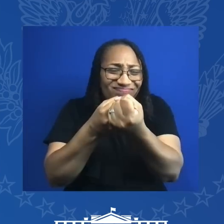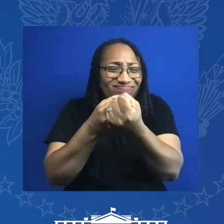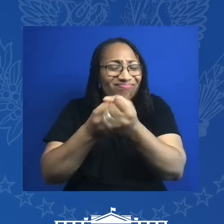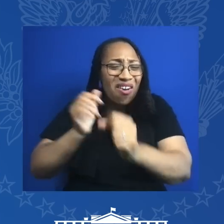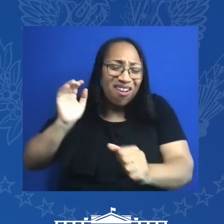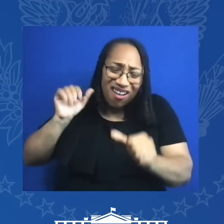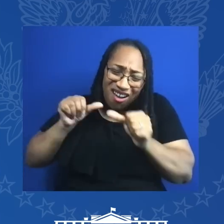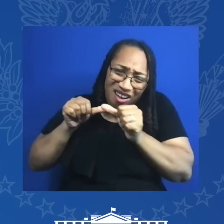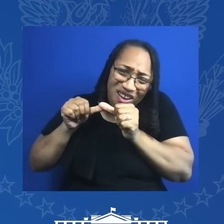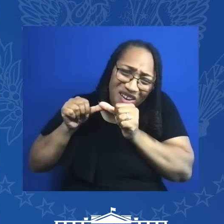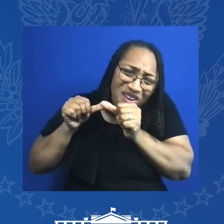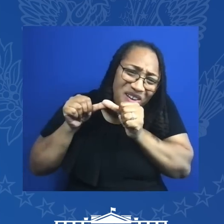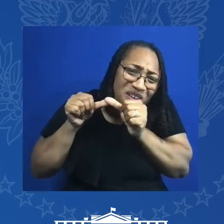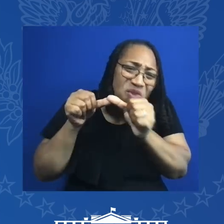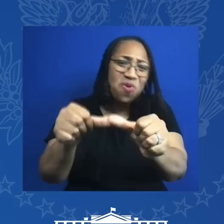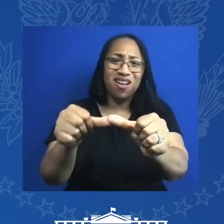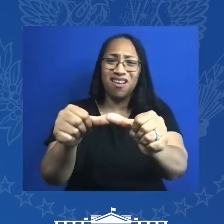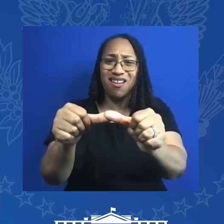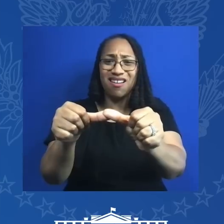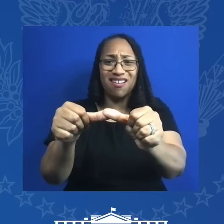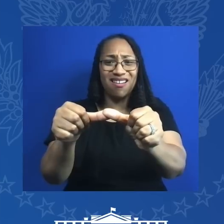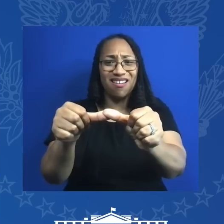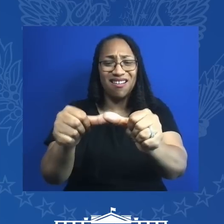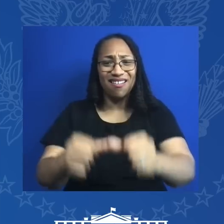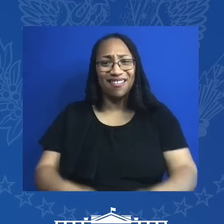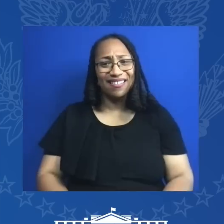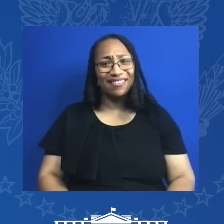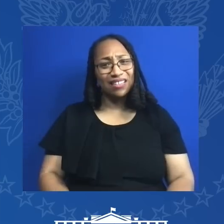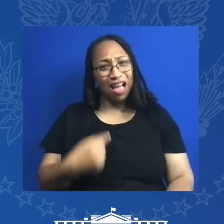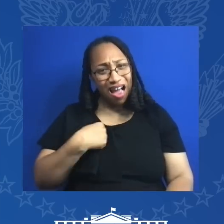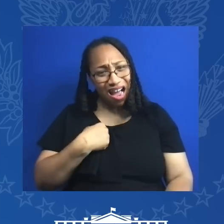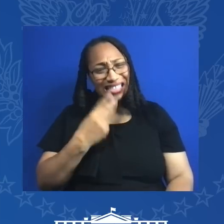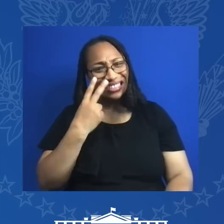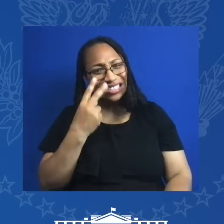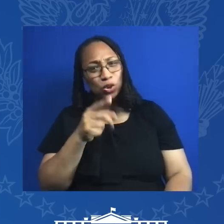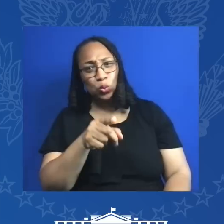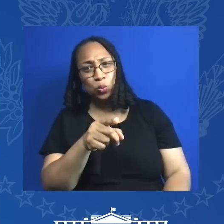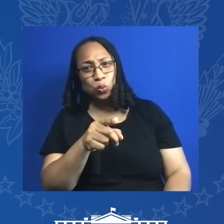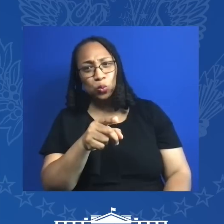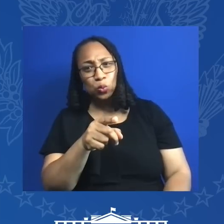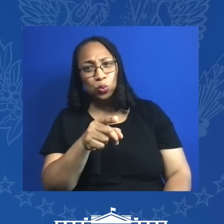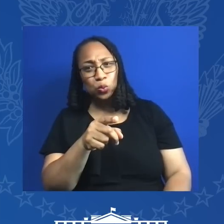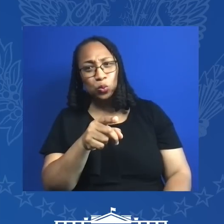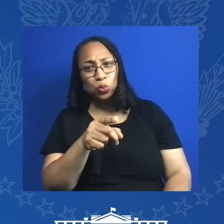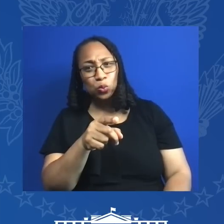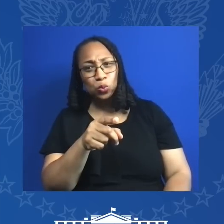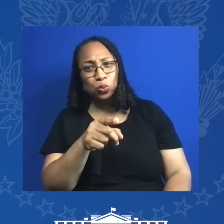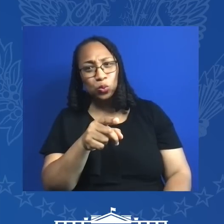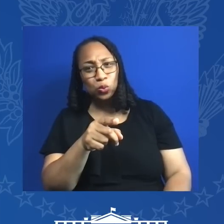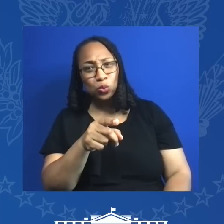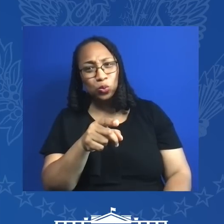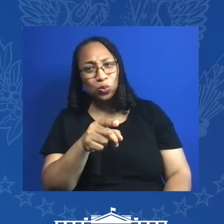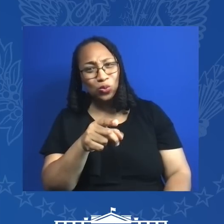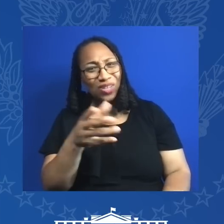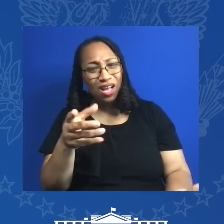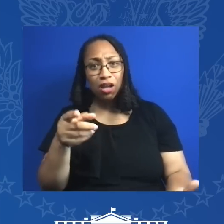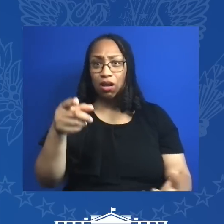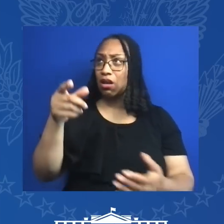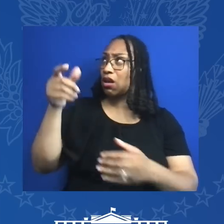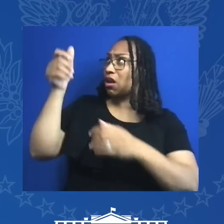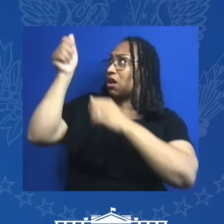We see who you are, made in the image of God, deserving of dignity, respect, and support. 2 days